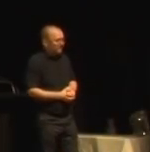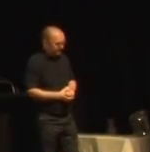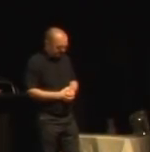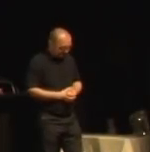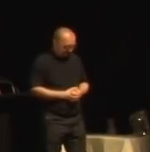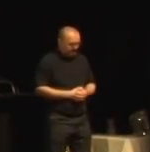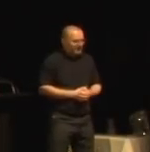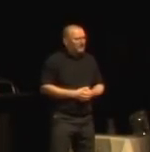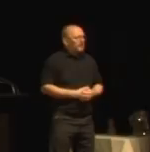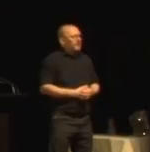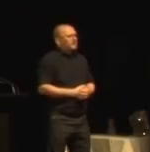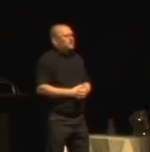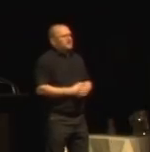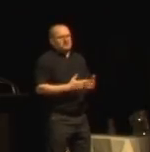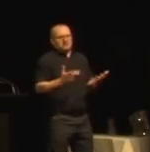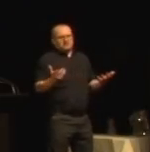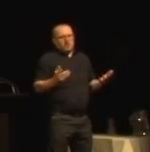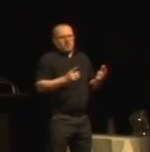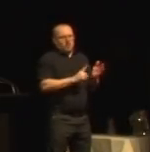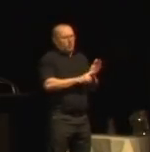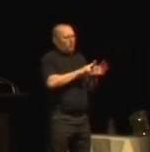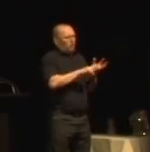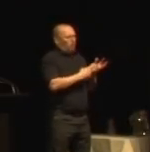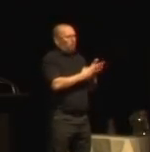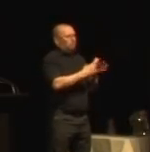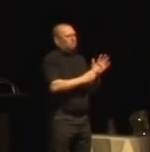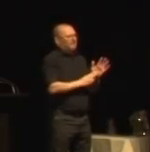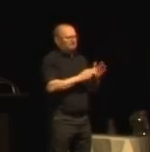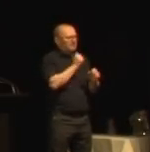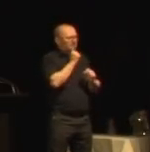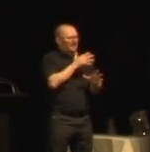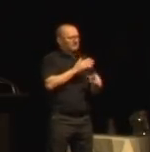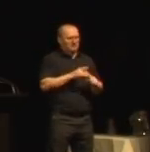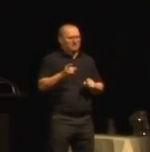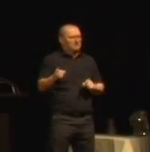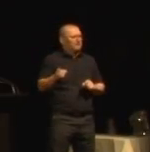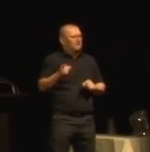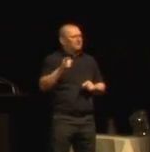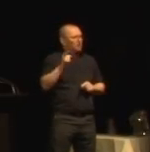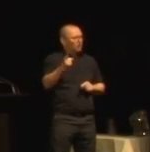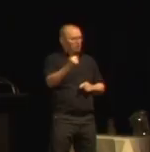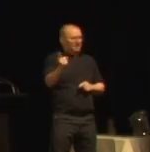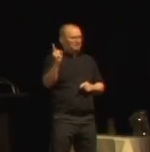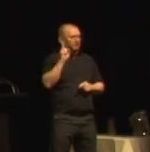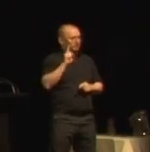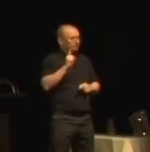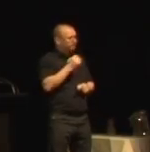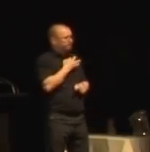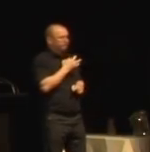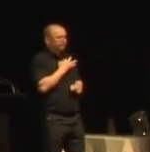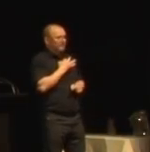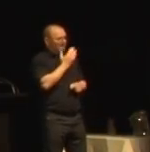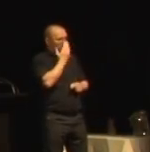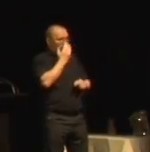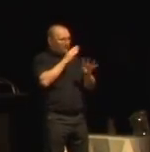So Lauren is amazing. I think it took a ton of courage for her to stand in front of the whole company and read